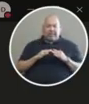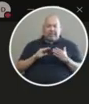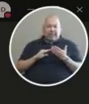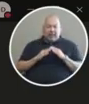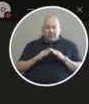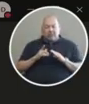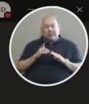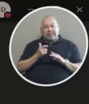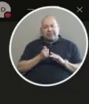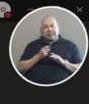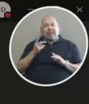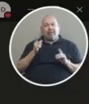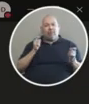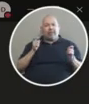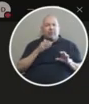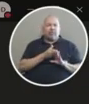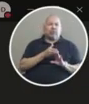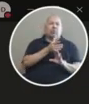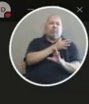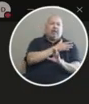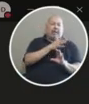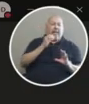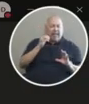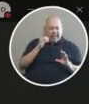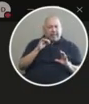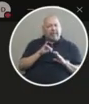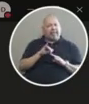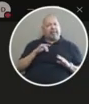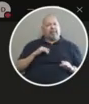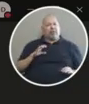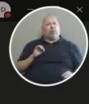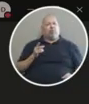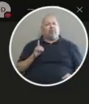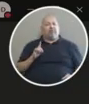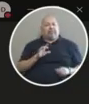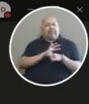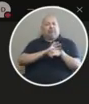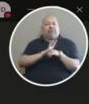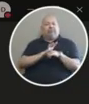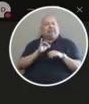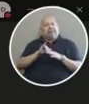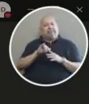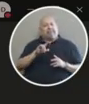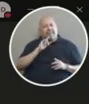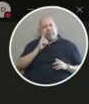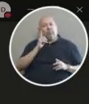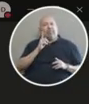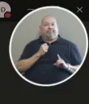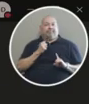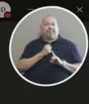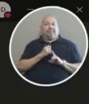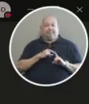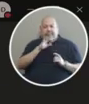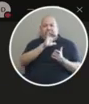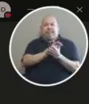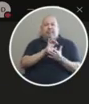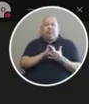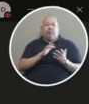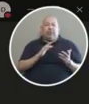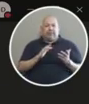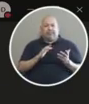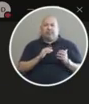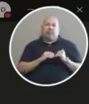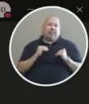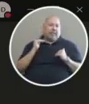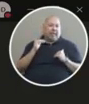of several administrations going back. And this COVID-19 thing is just that one incident that I believe will put us over the